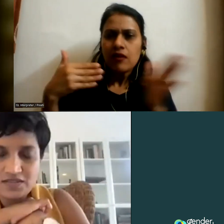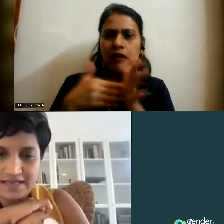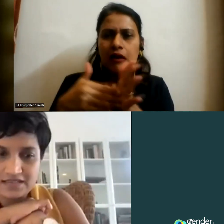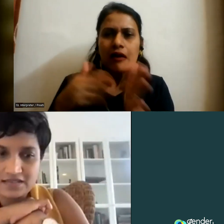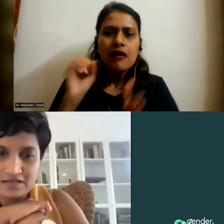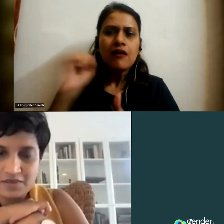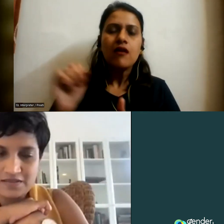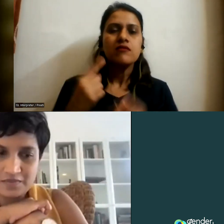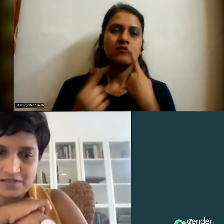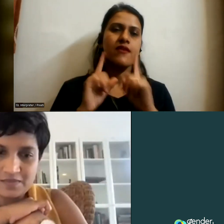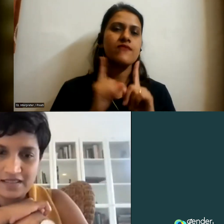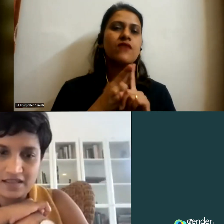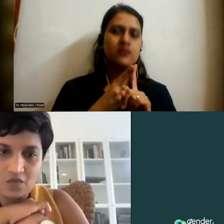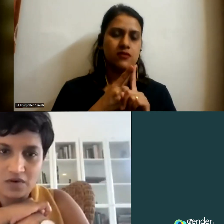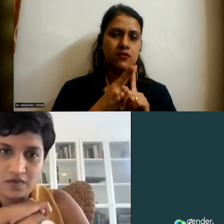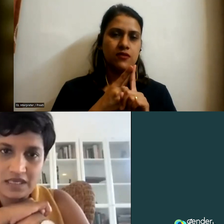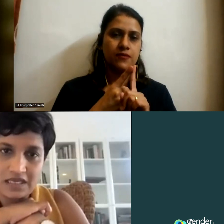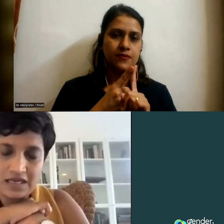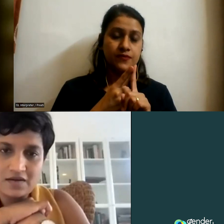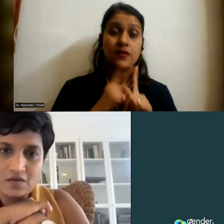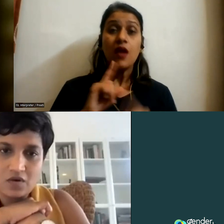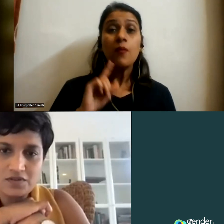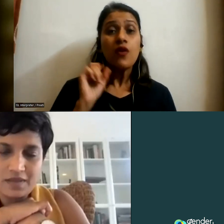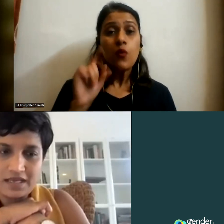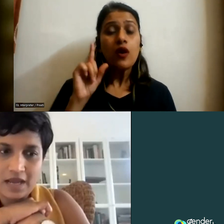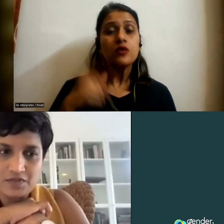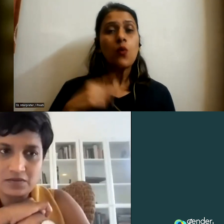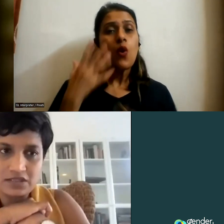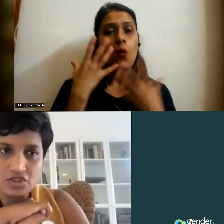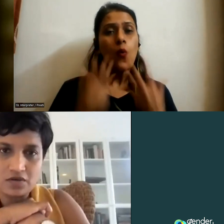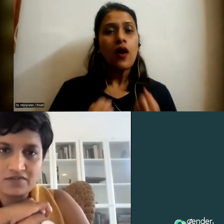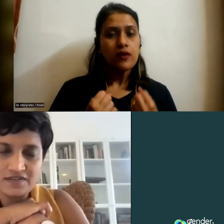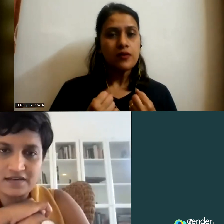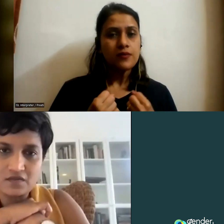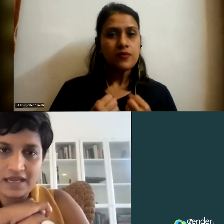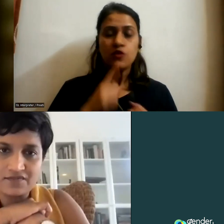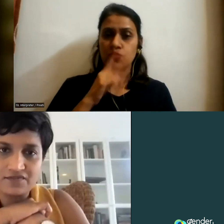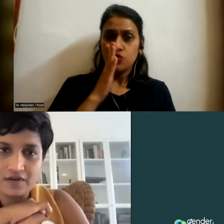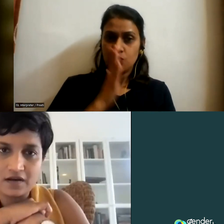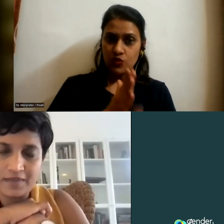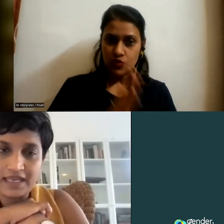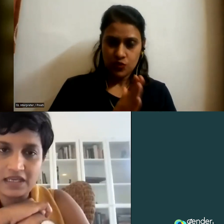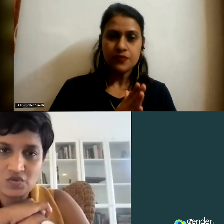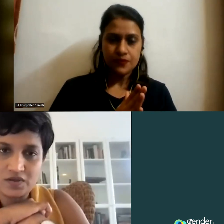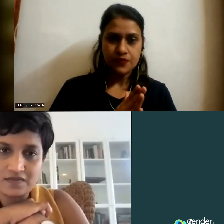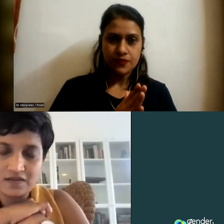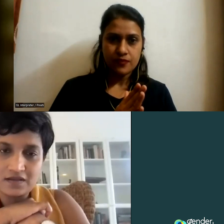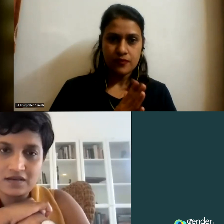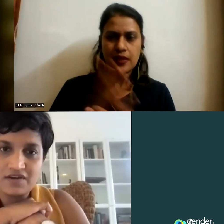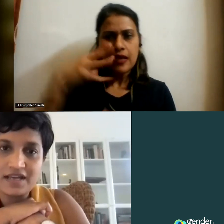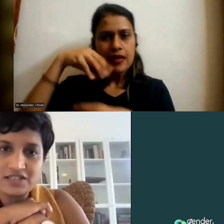no set principles, but I think what we want to make absolutely sure of is that we have engaged